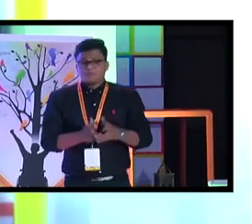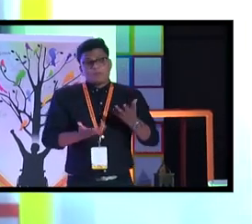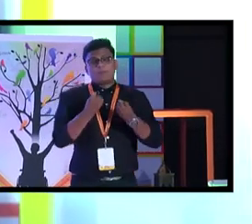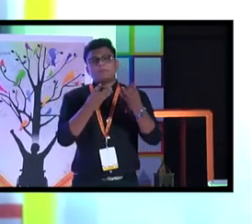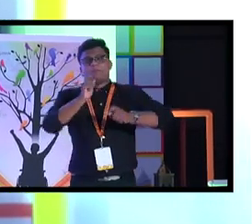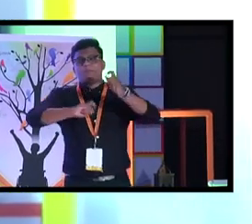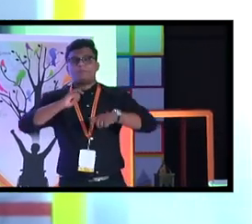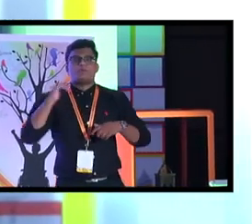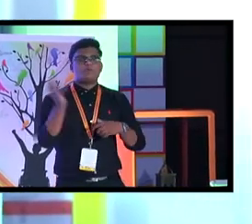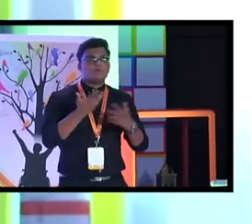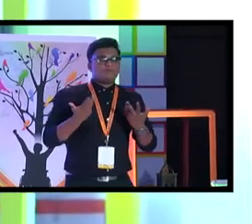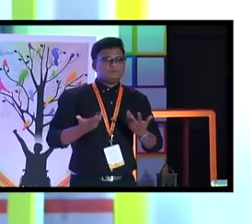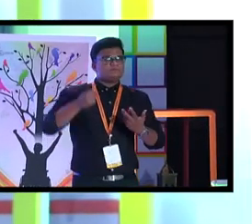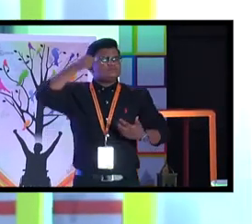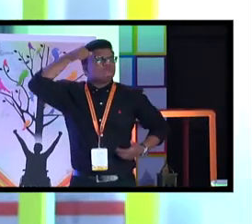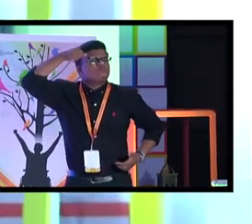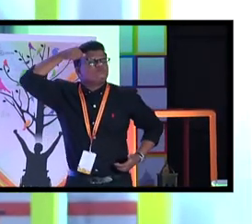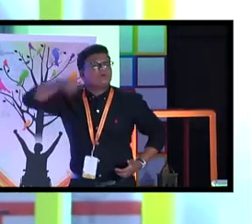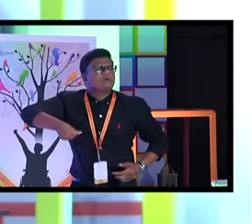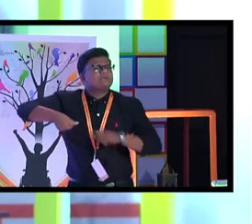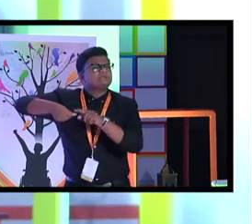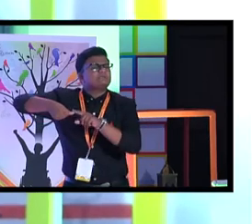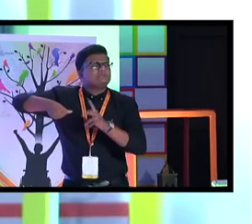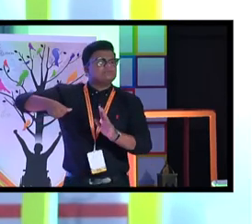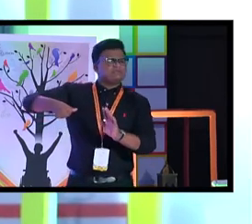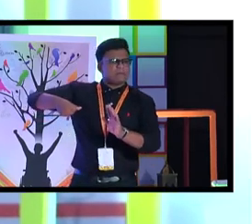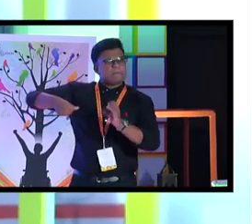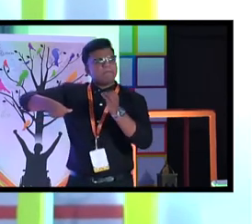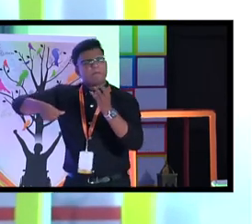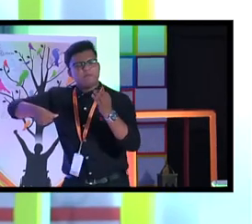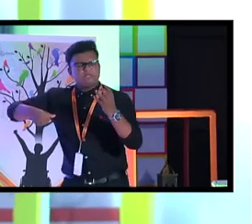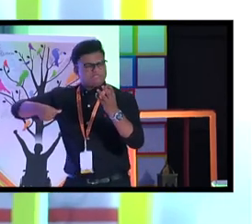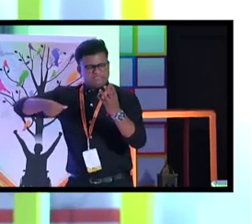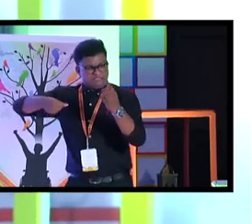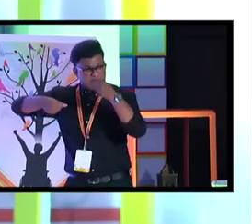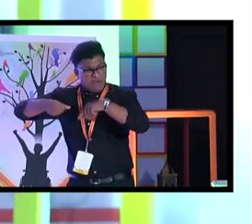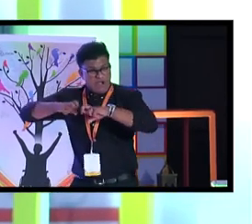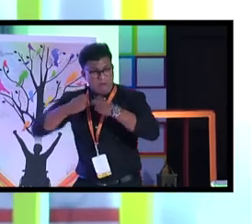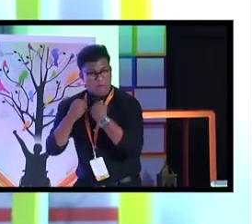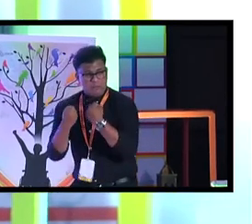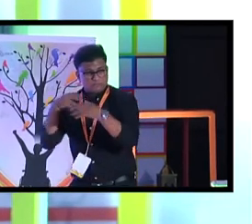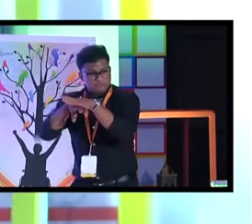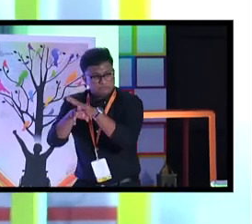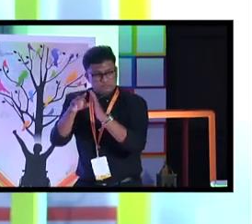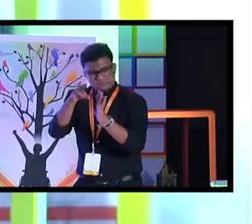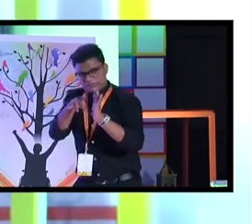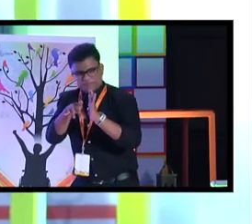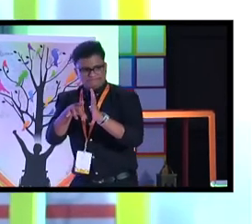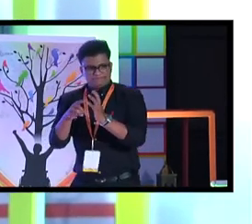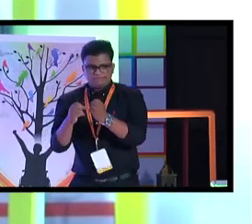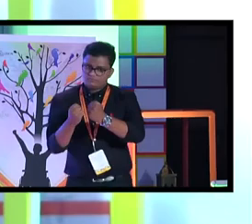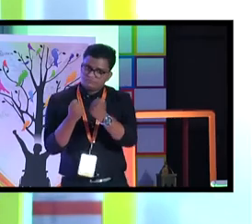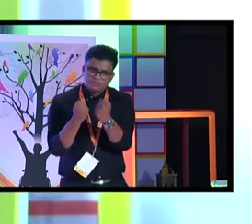you will know that autism spectrum disorder is a very, very complex and a difficult condition.